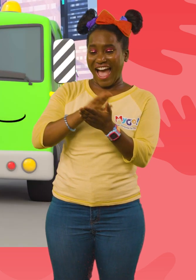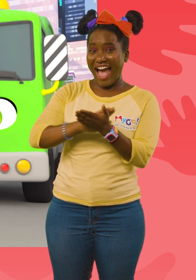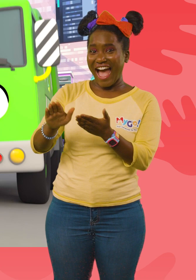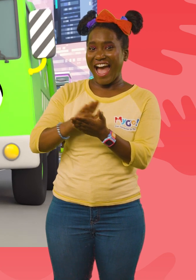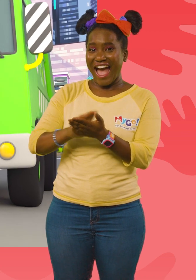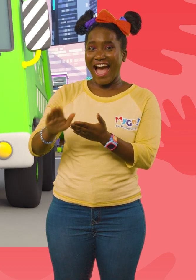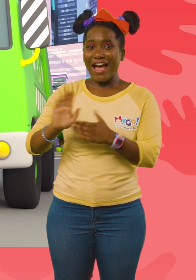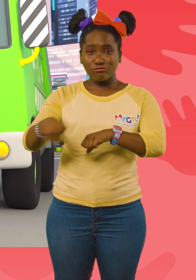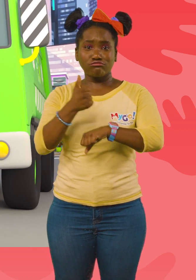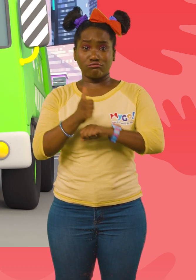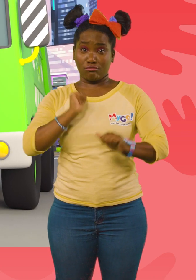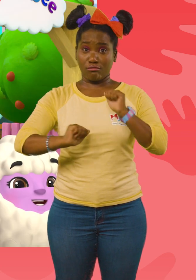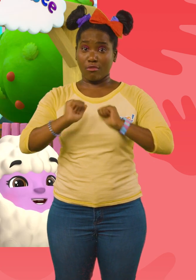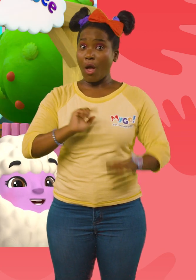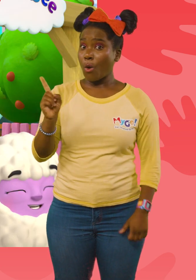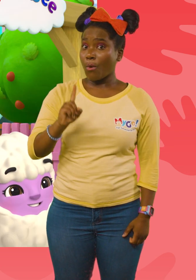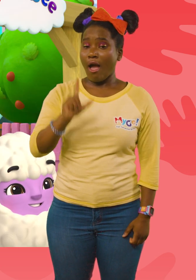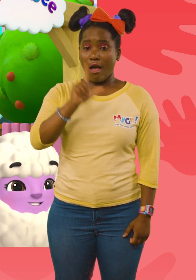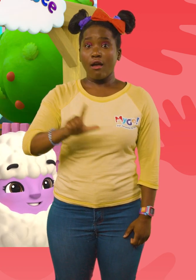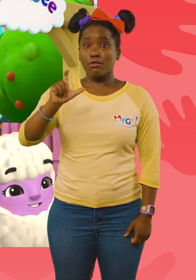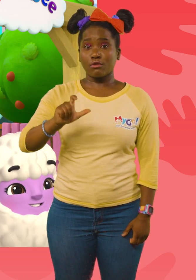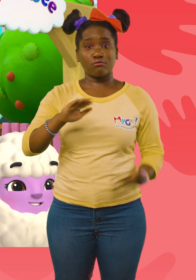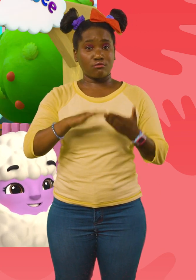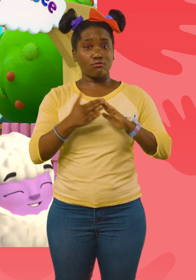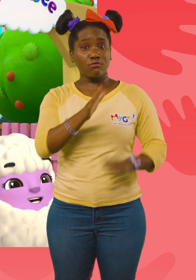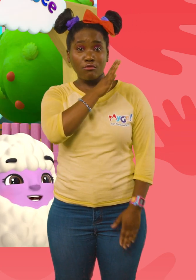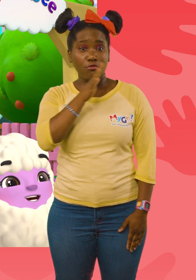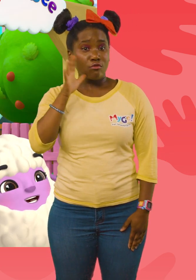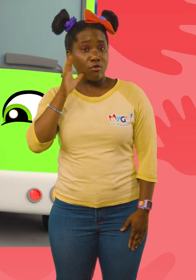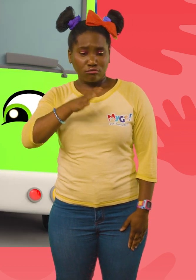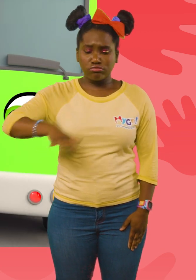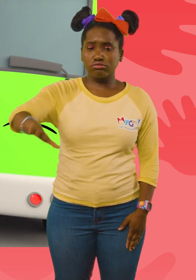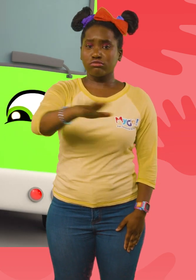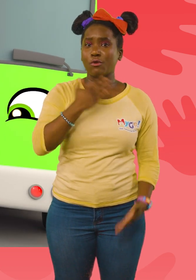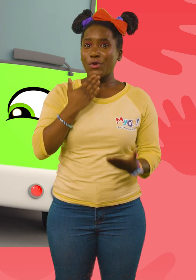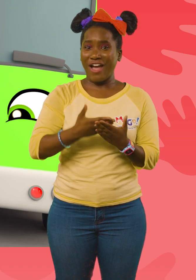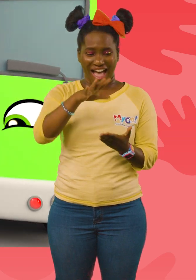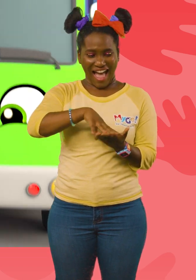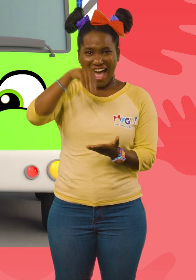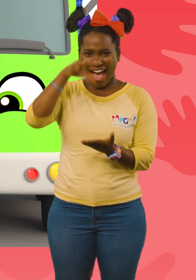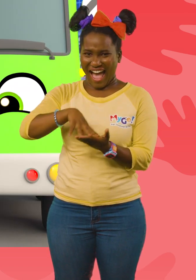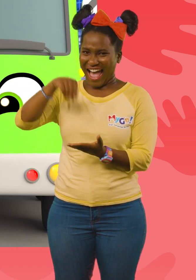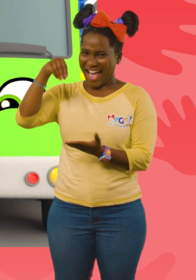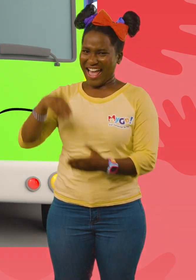cleaned up and put on a show on Lellobee City Farm where good things grow.